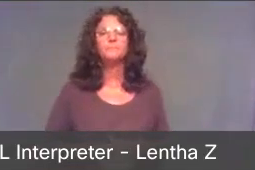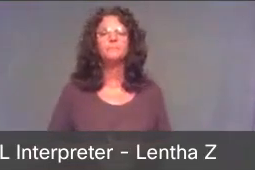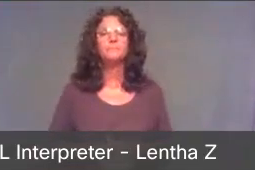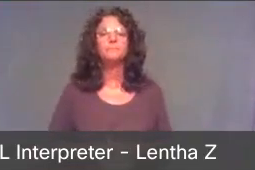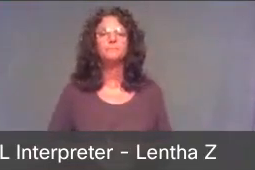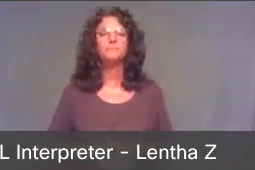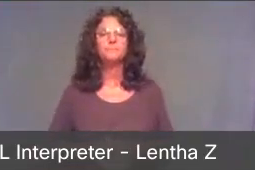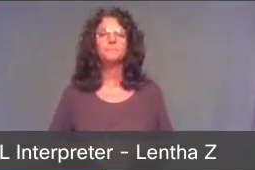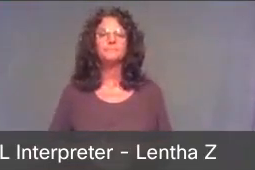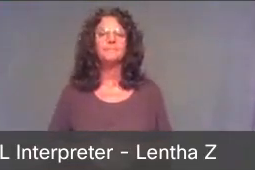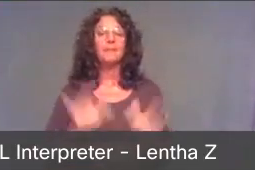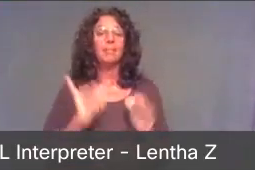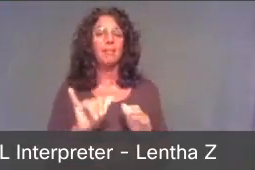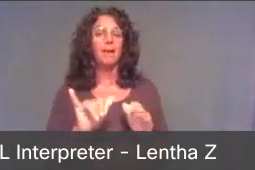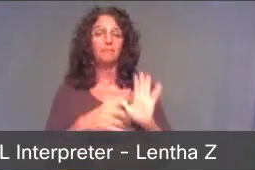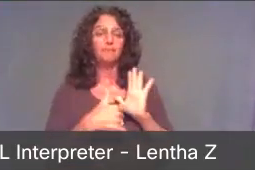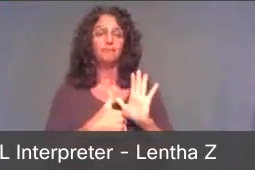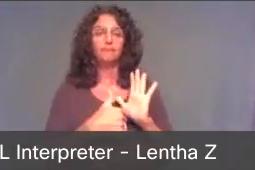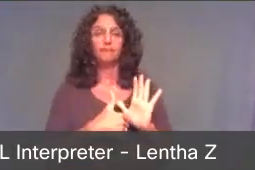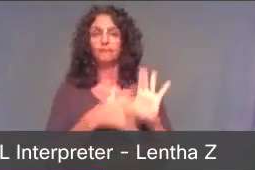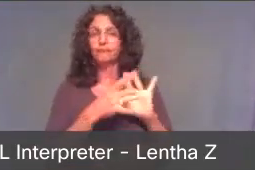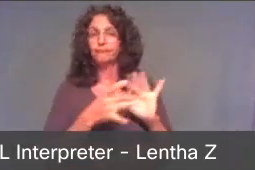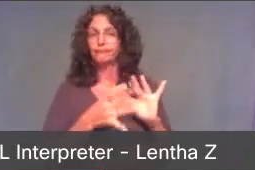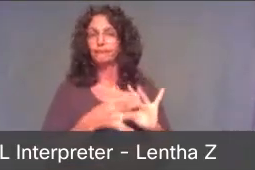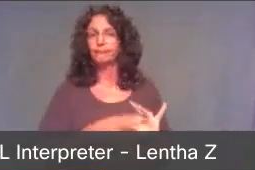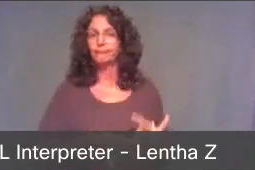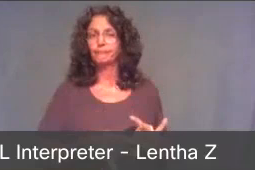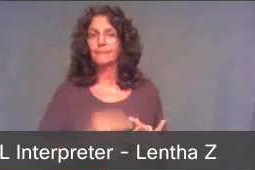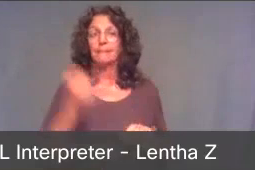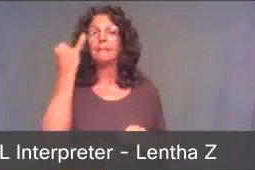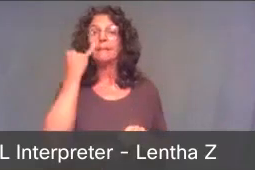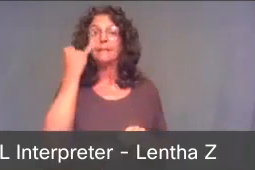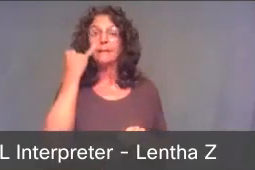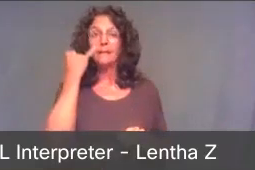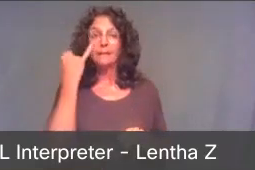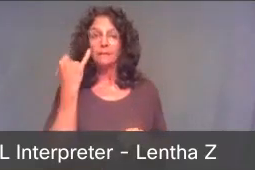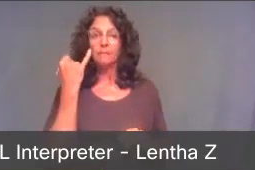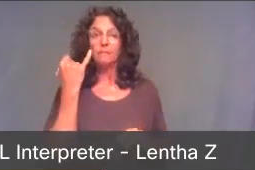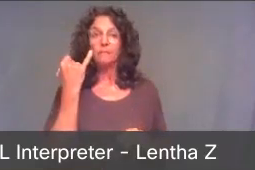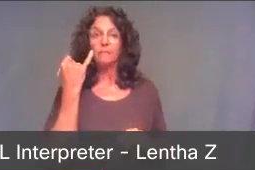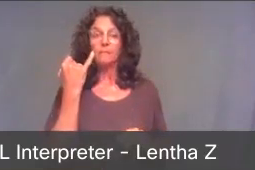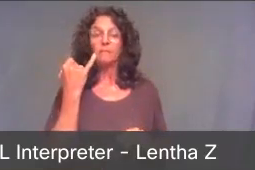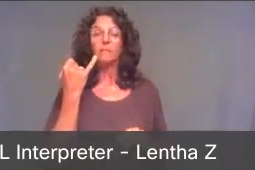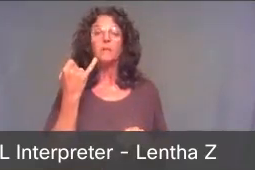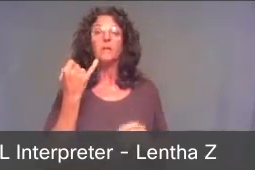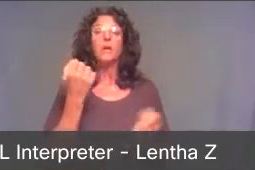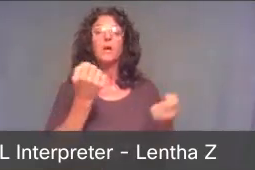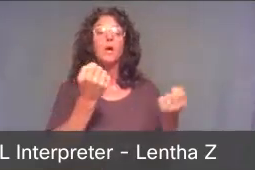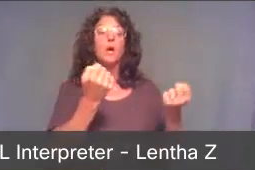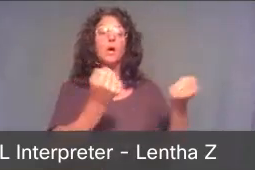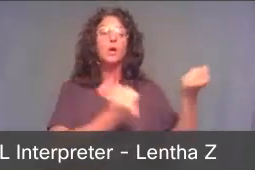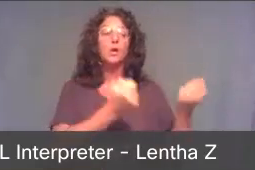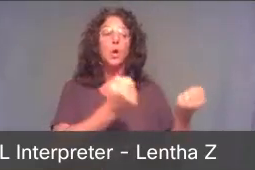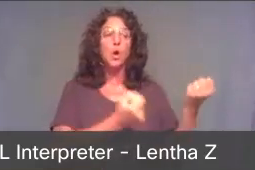And in this analogy, if we were to come head to head with someone, if someone in a car were to collide with someone in a